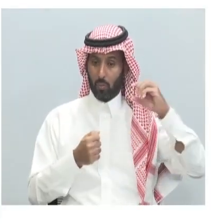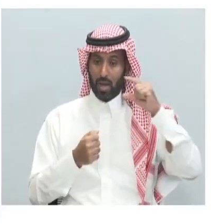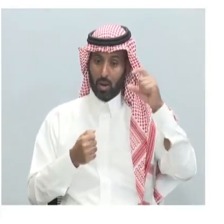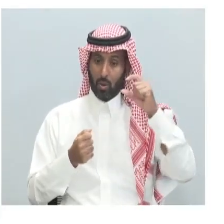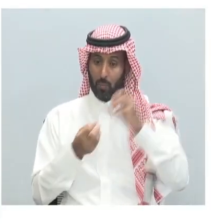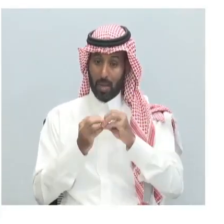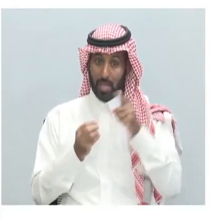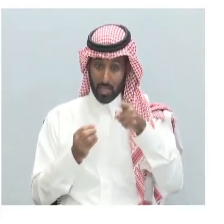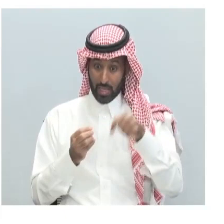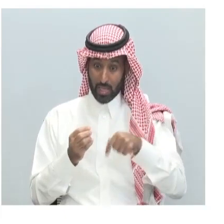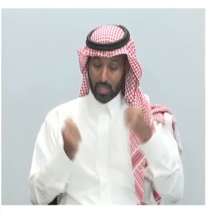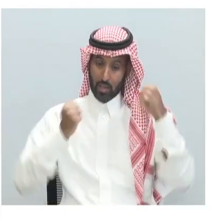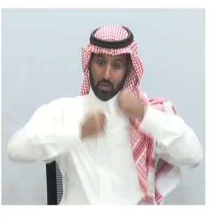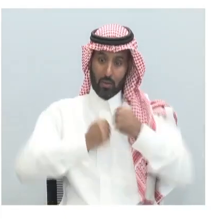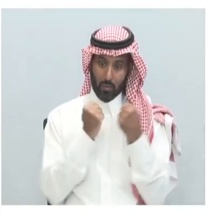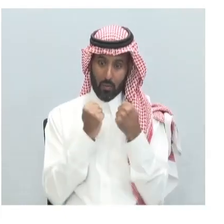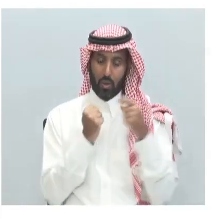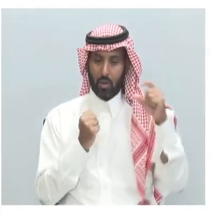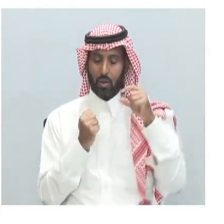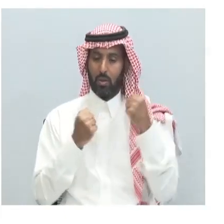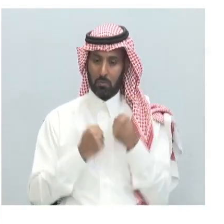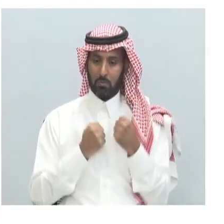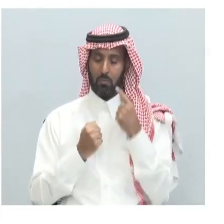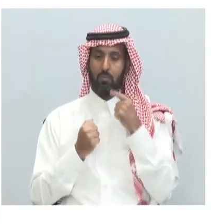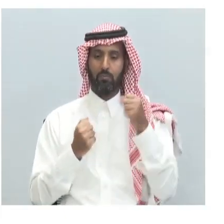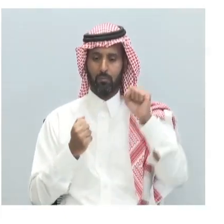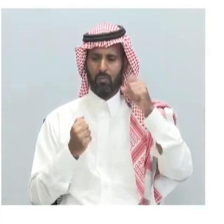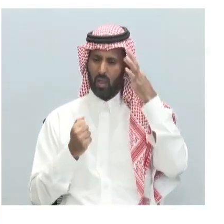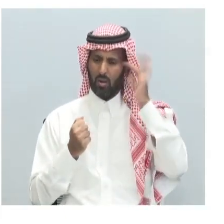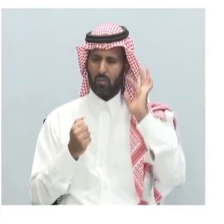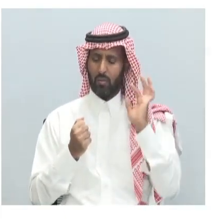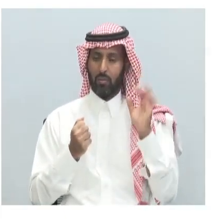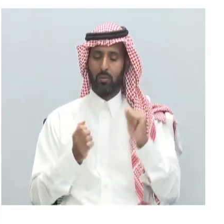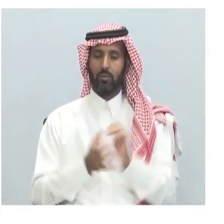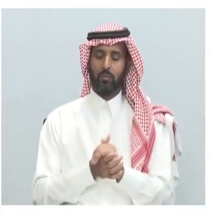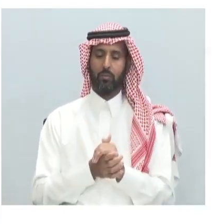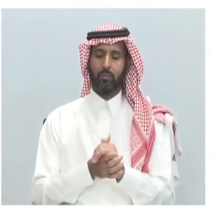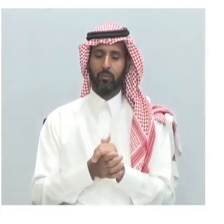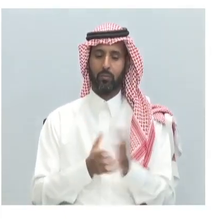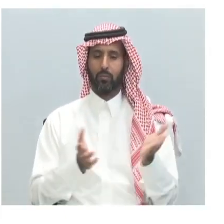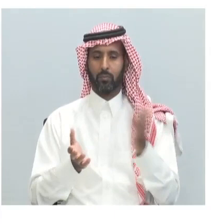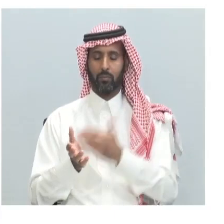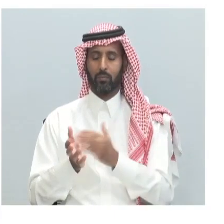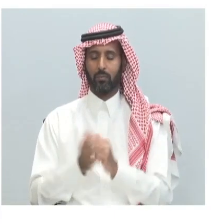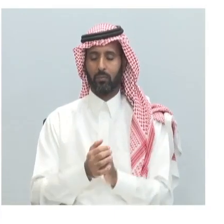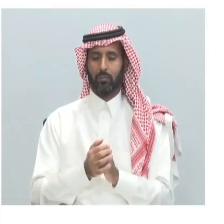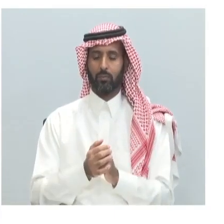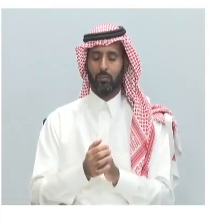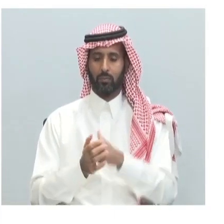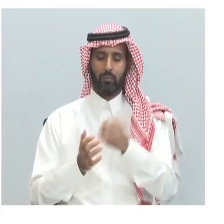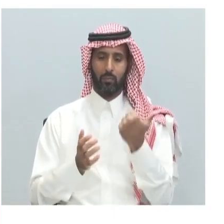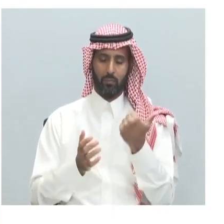Are you now wearing a blue coat? If yes, choose yes. If no, choose no. Okay, number